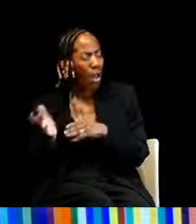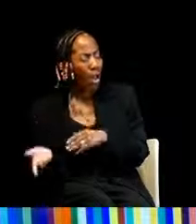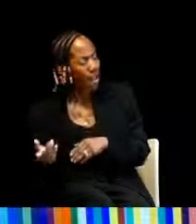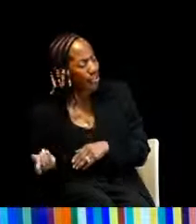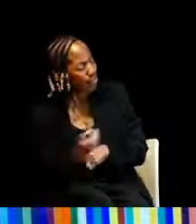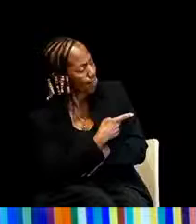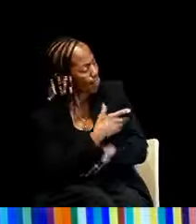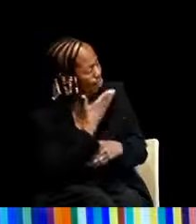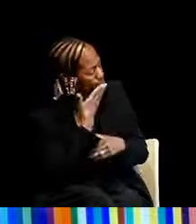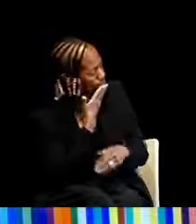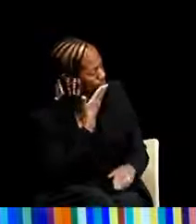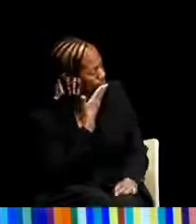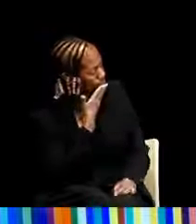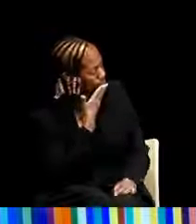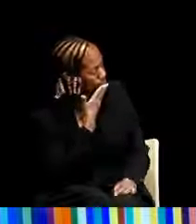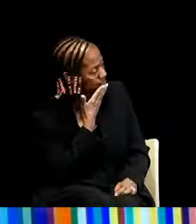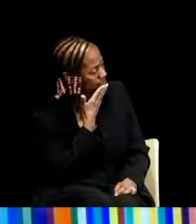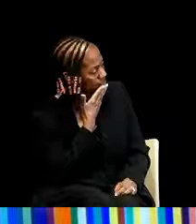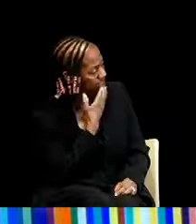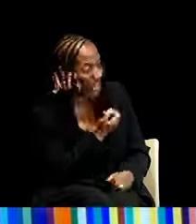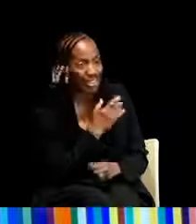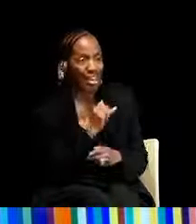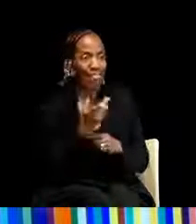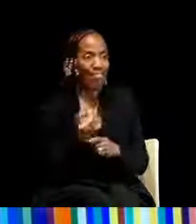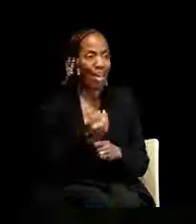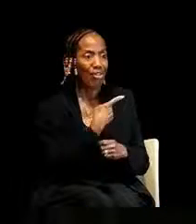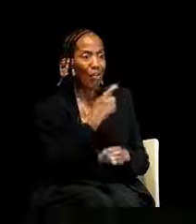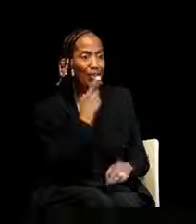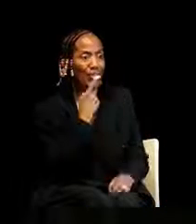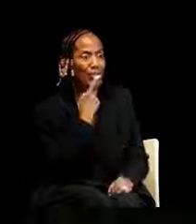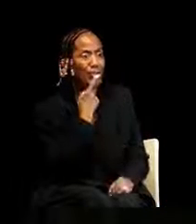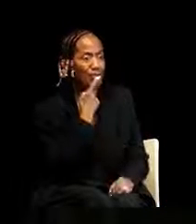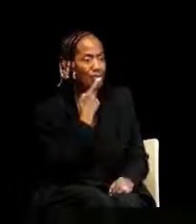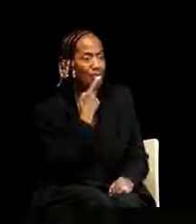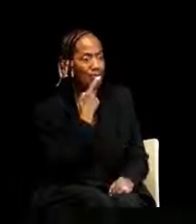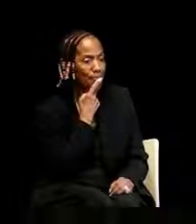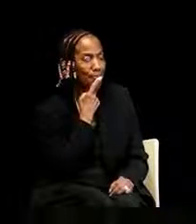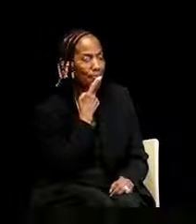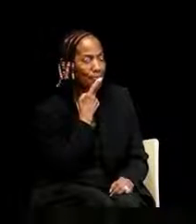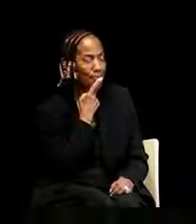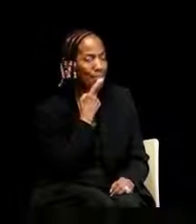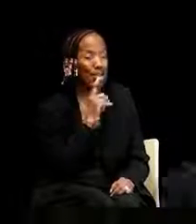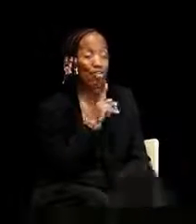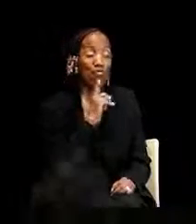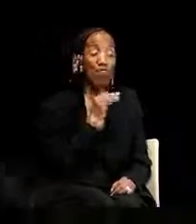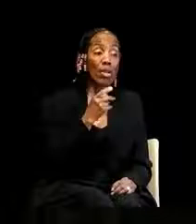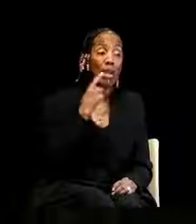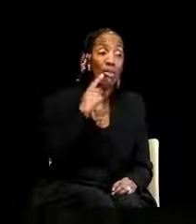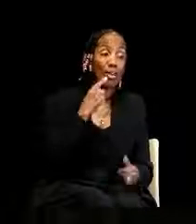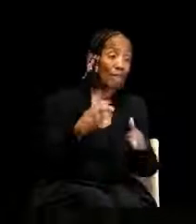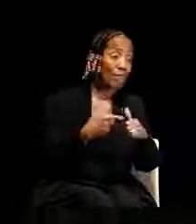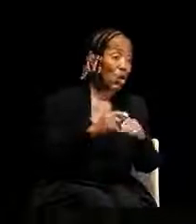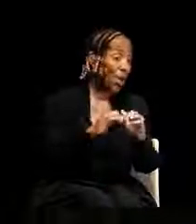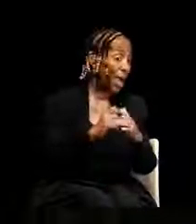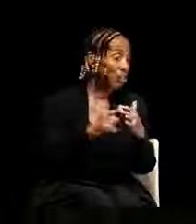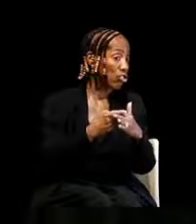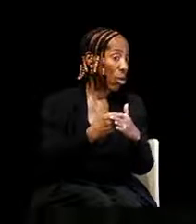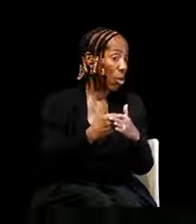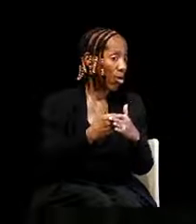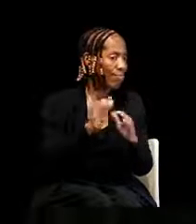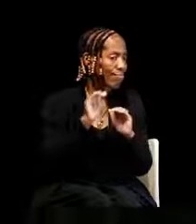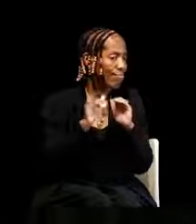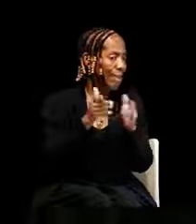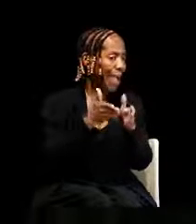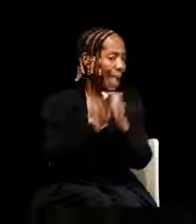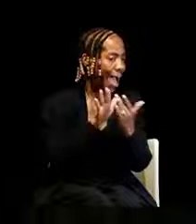Oh, I love that question. So I would actually say the first place to start is family members,